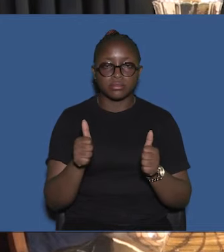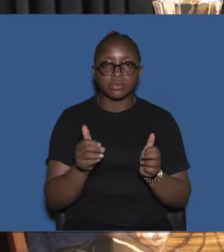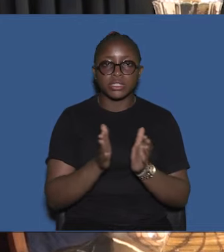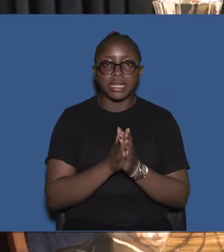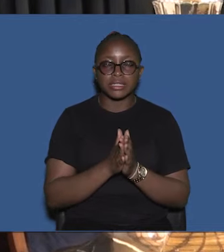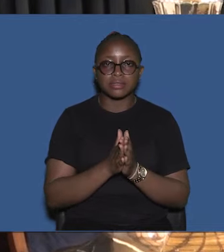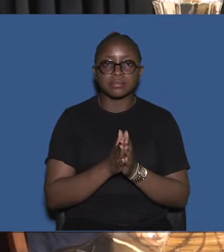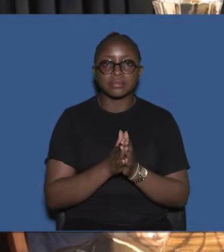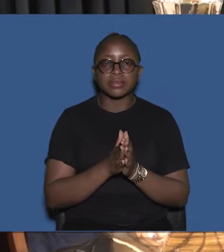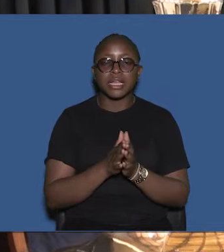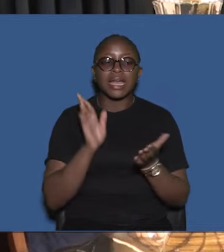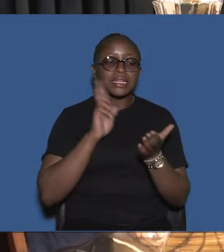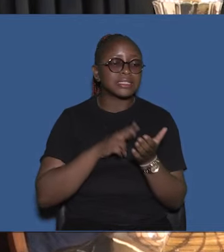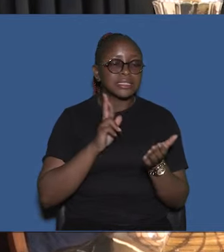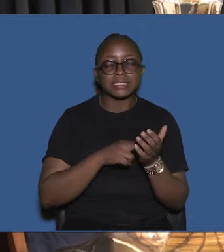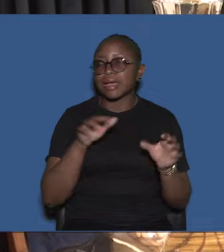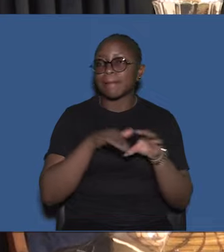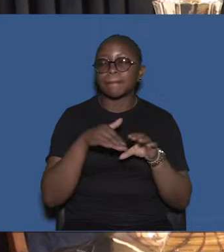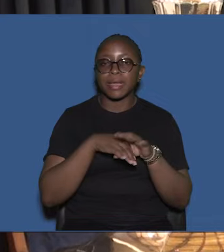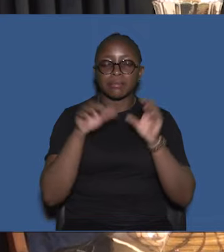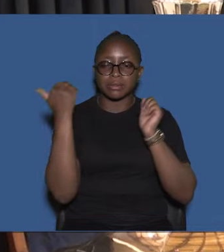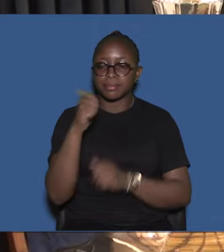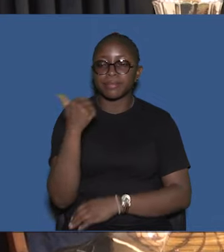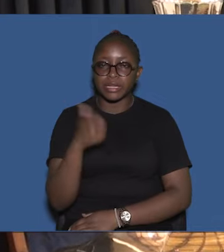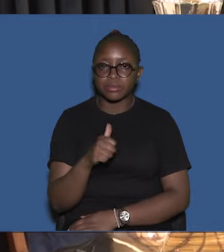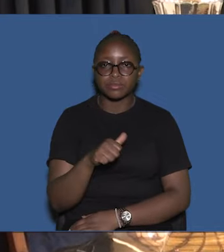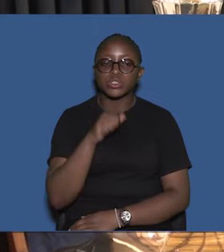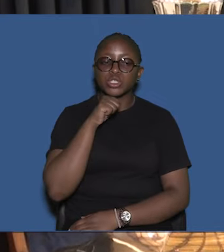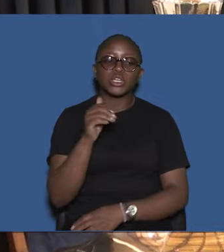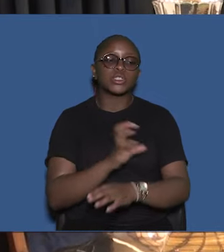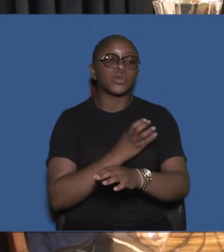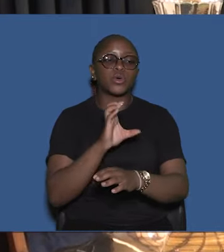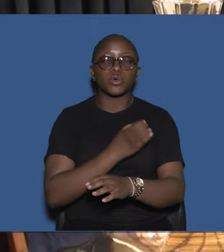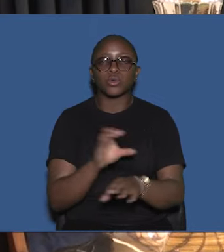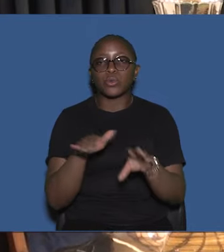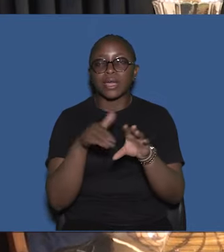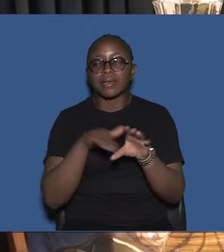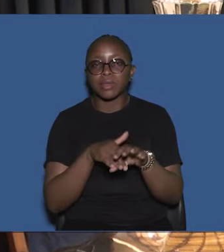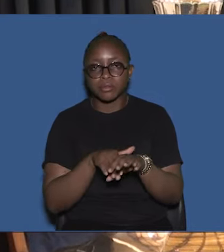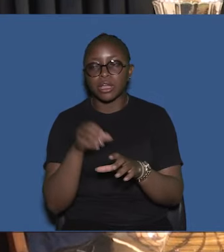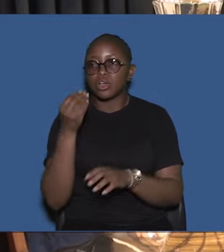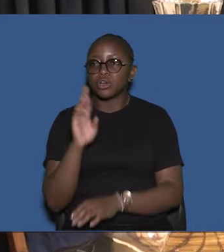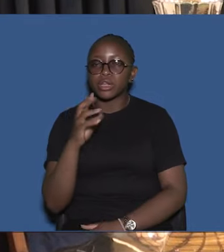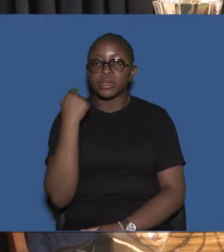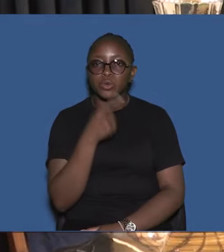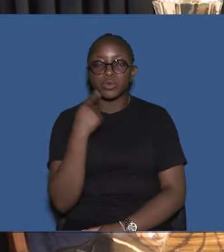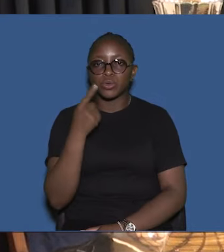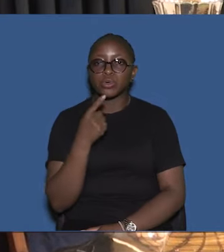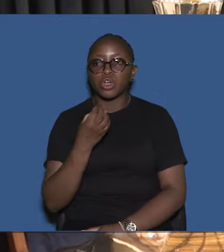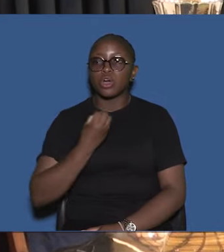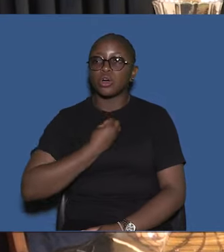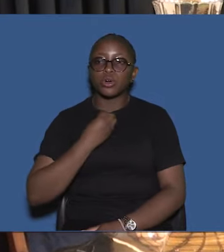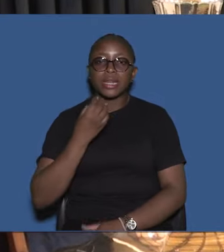registered member, who is not a choir member, or who does not own a Bible, or